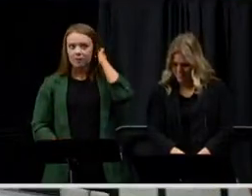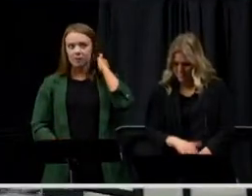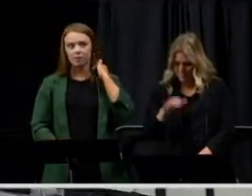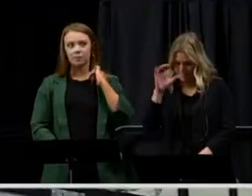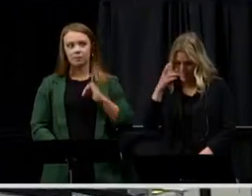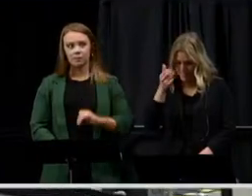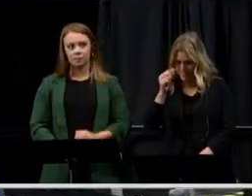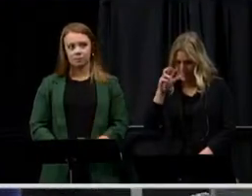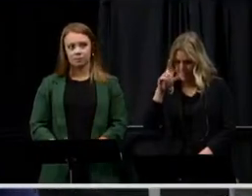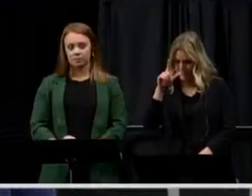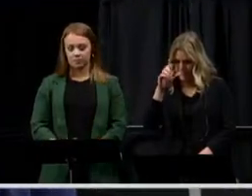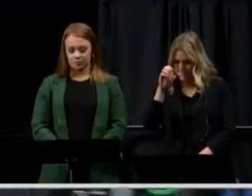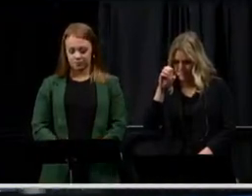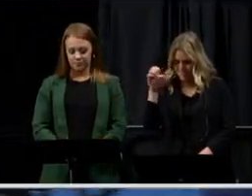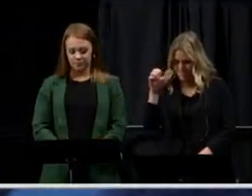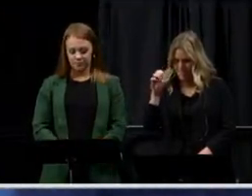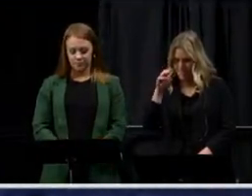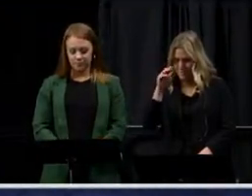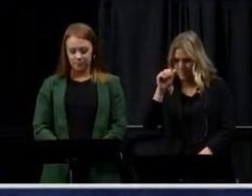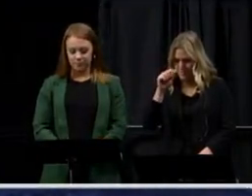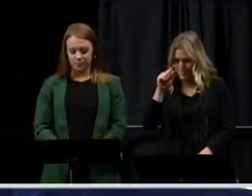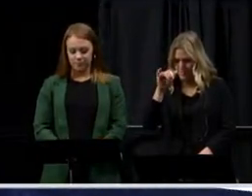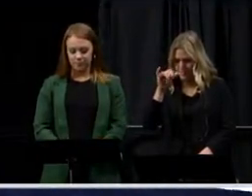Carly Ann Matthews.